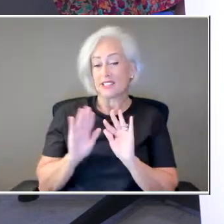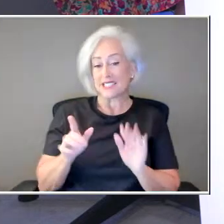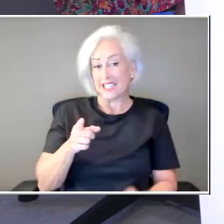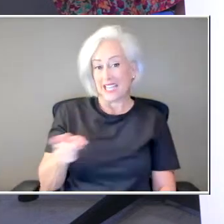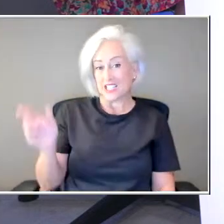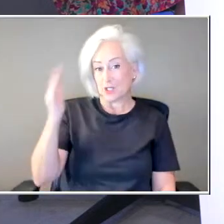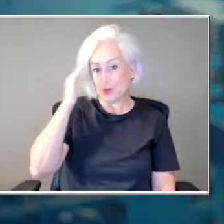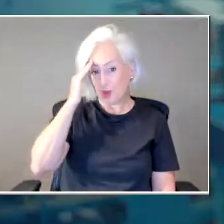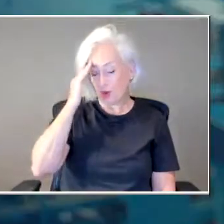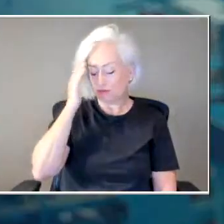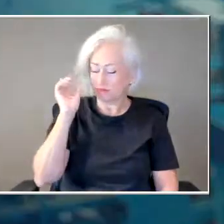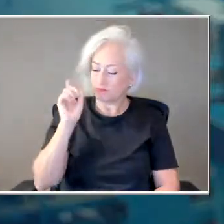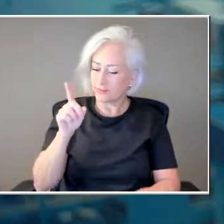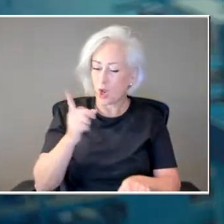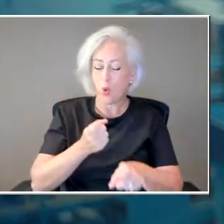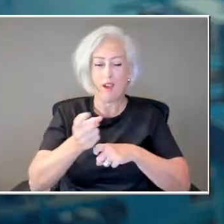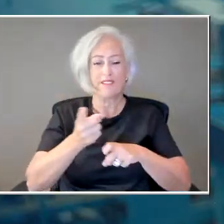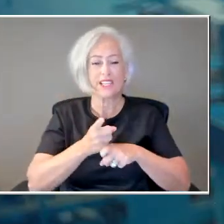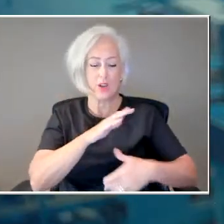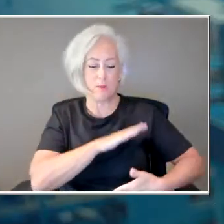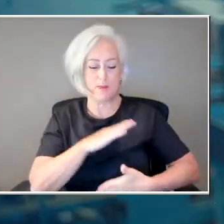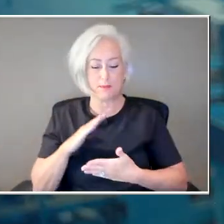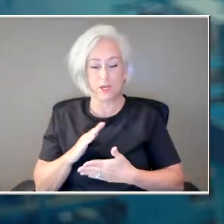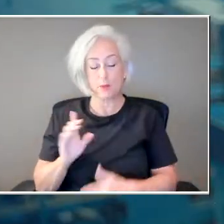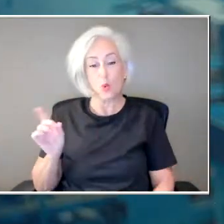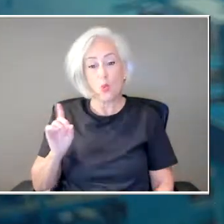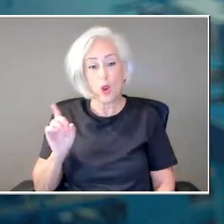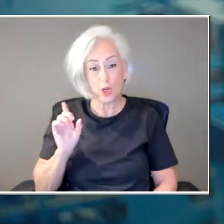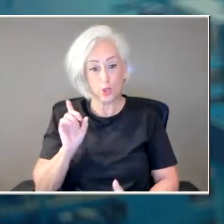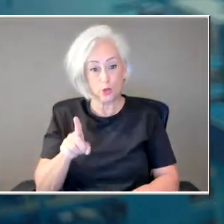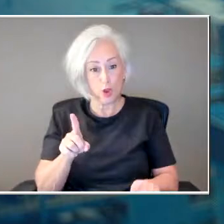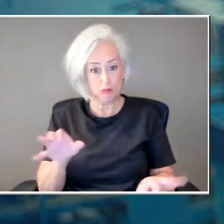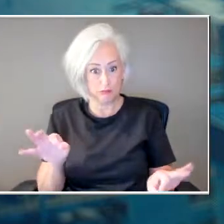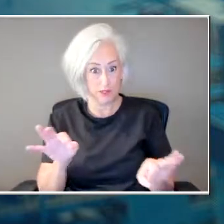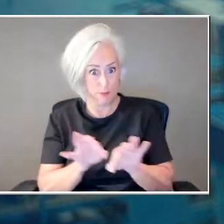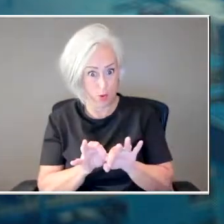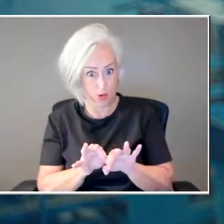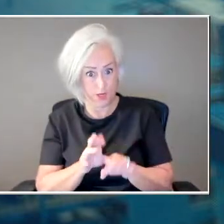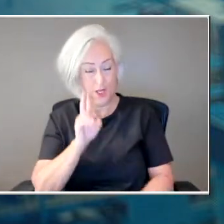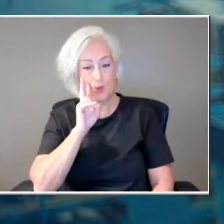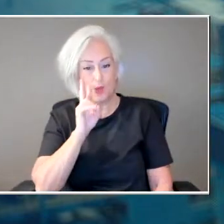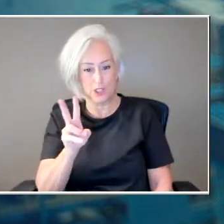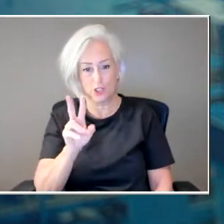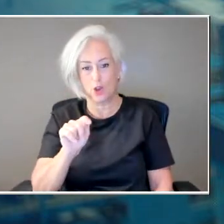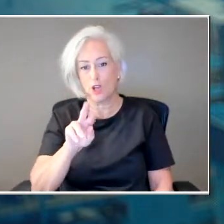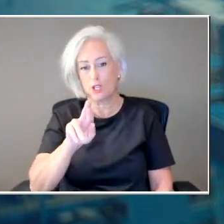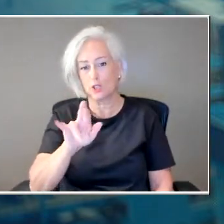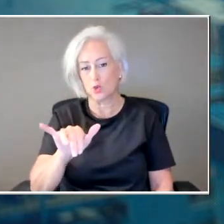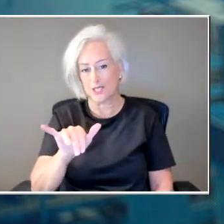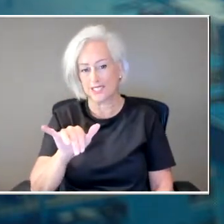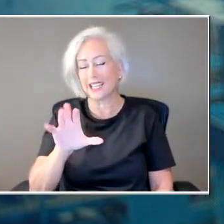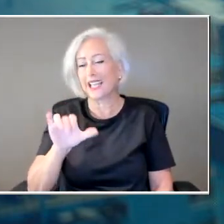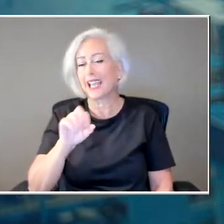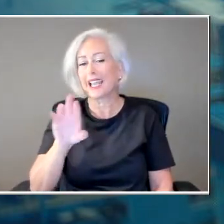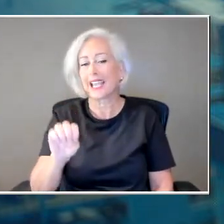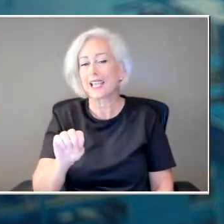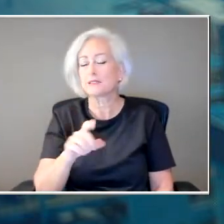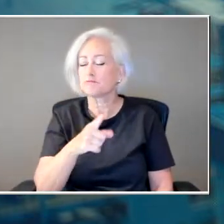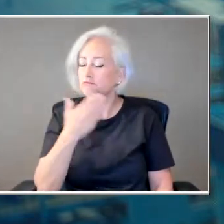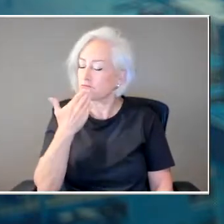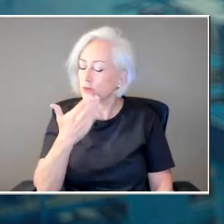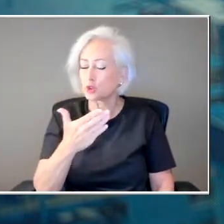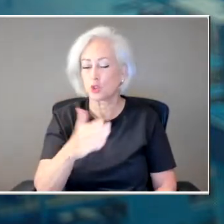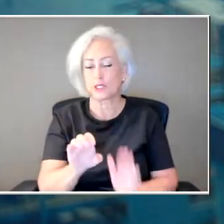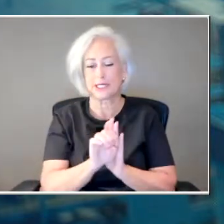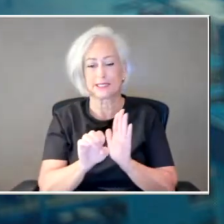screening mammogram. Where you get your mammogram does matter. We saw that in Tracey's case. She couldn't be a better example of making sure